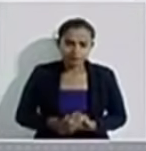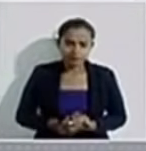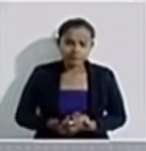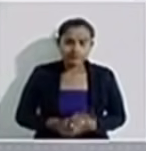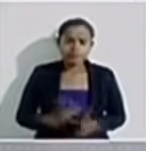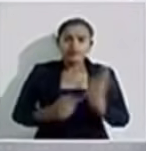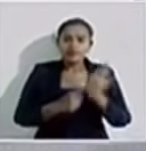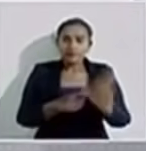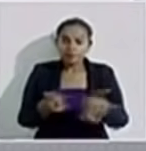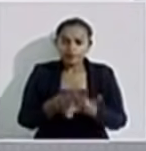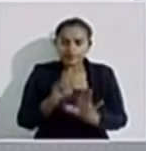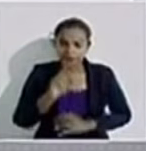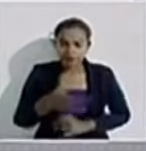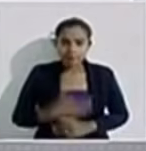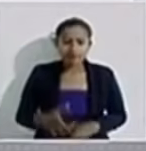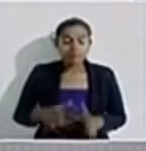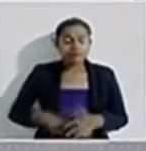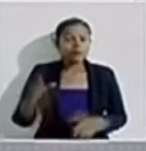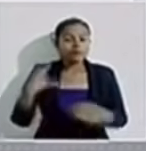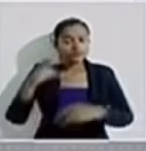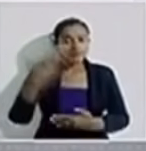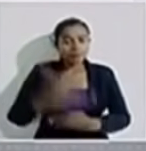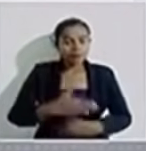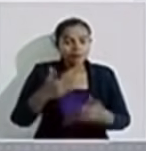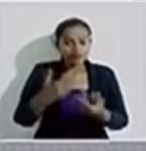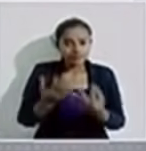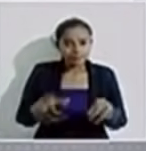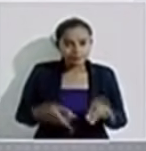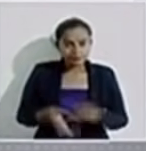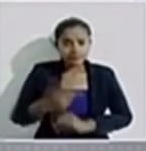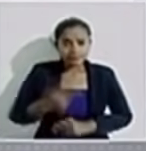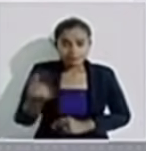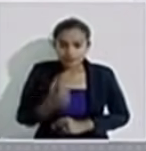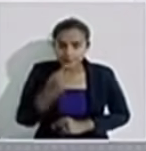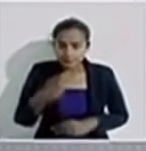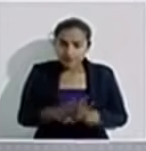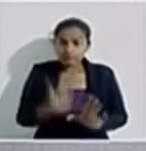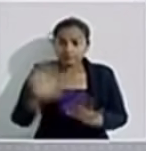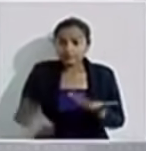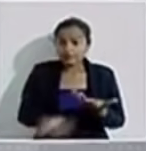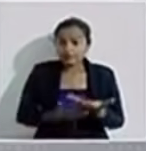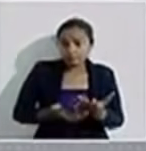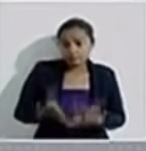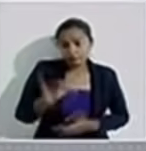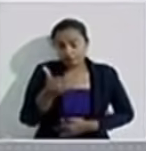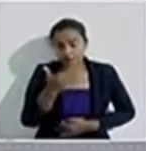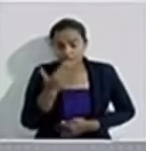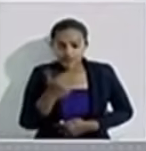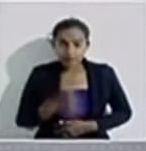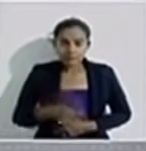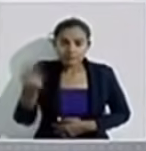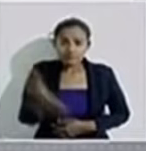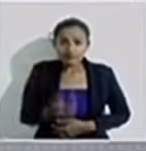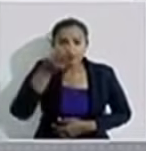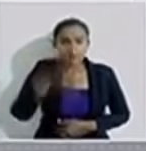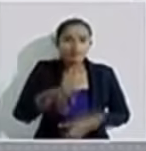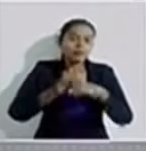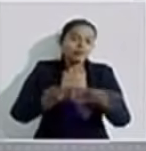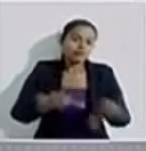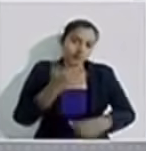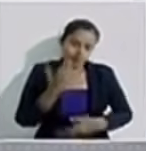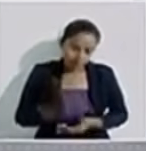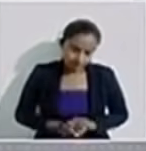current restrictions happens too soon, there is a high possibility of severe spread of the disease, resulting in sudden rise of